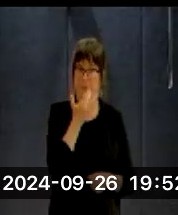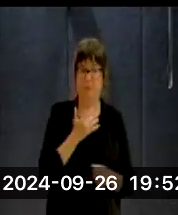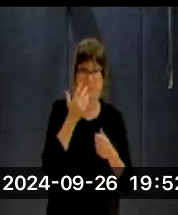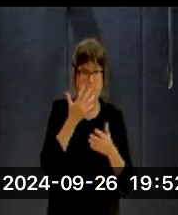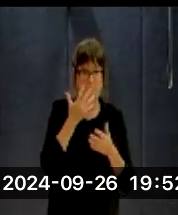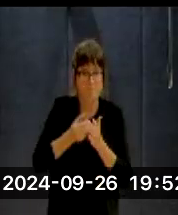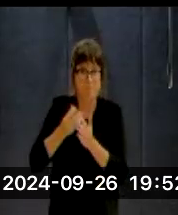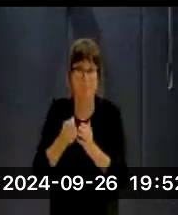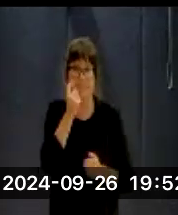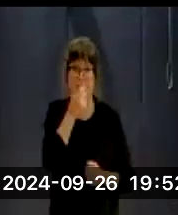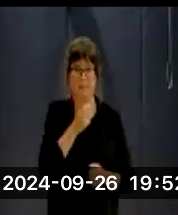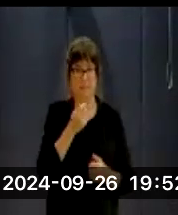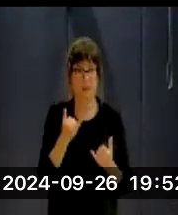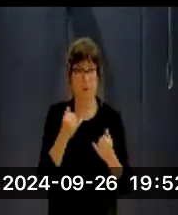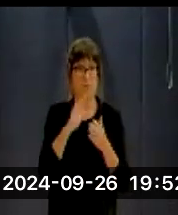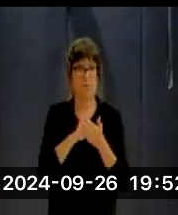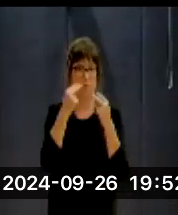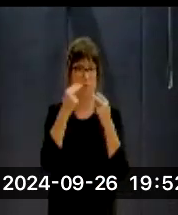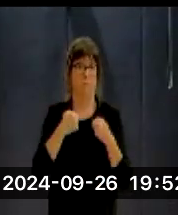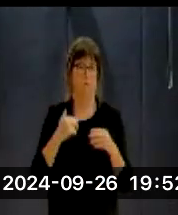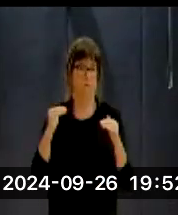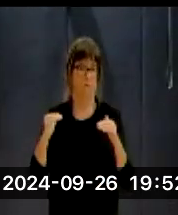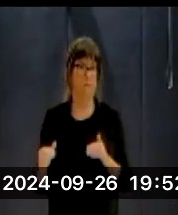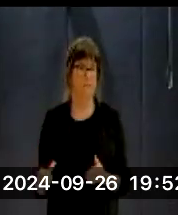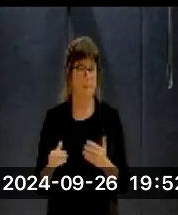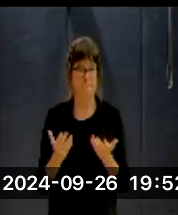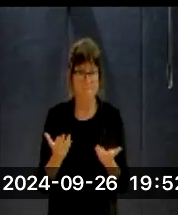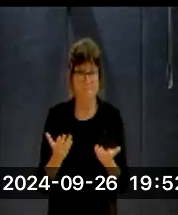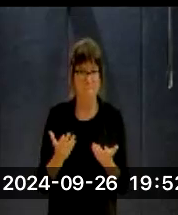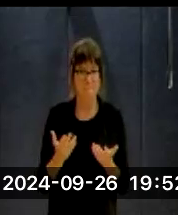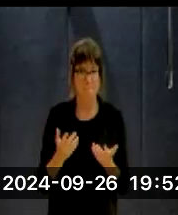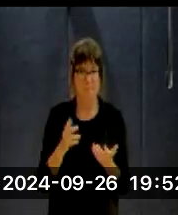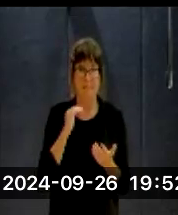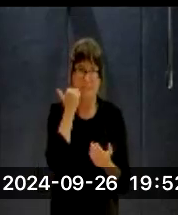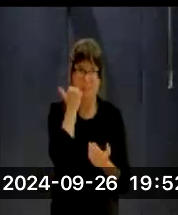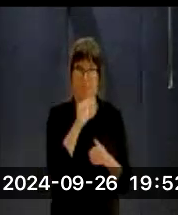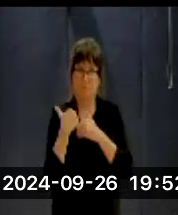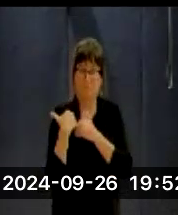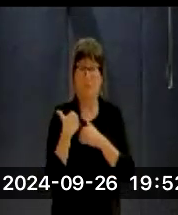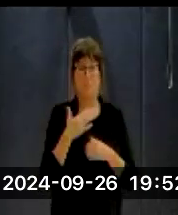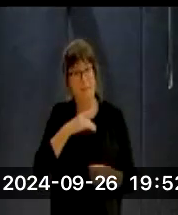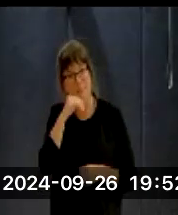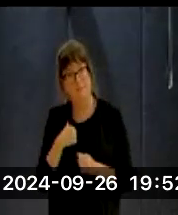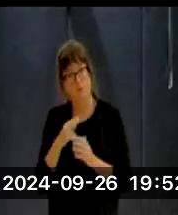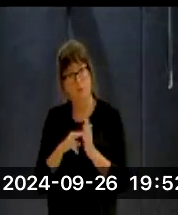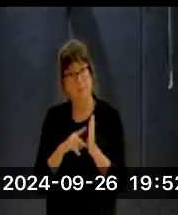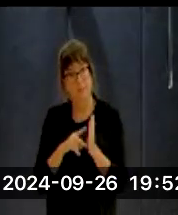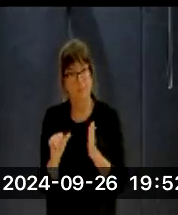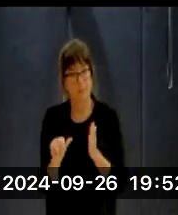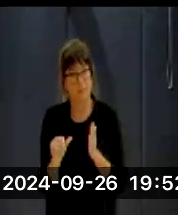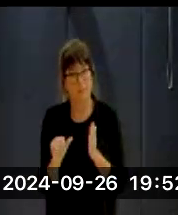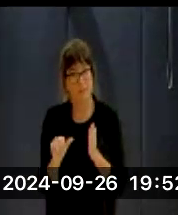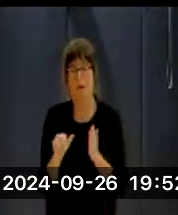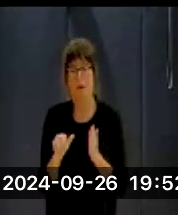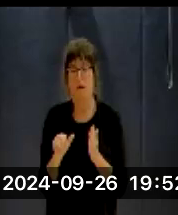got the school treating me different, and then making my children, just because my kids have a reading disability, that alone targets them to be treated